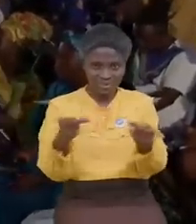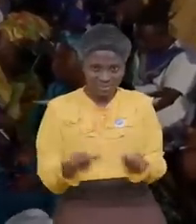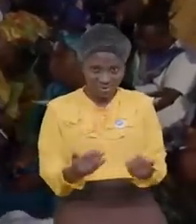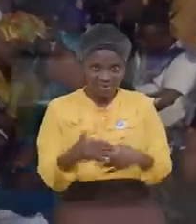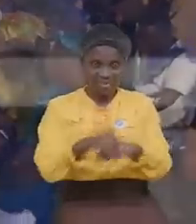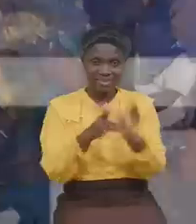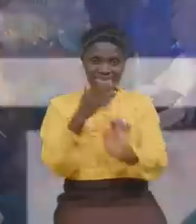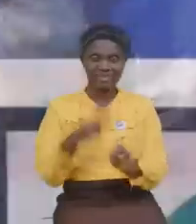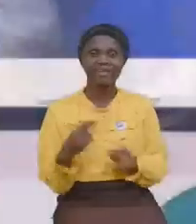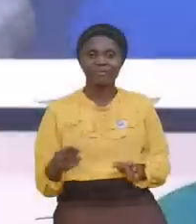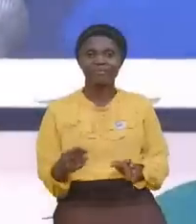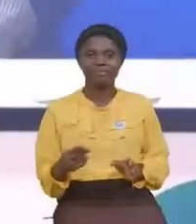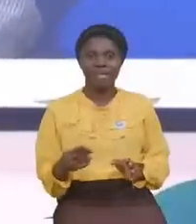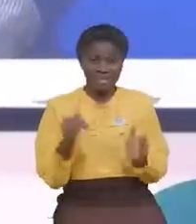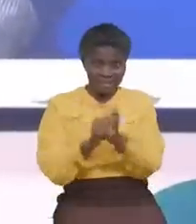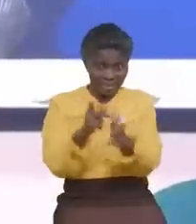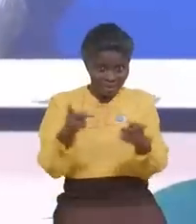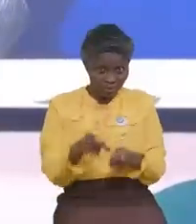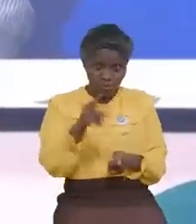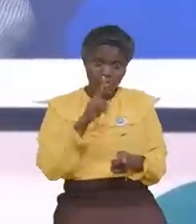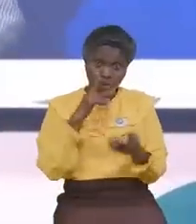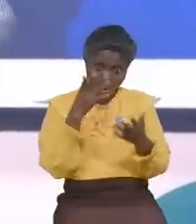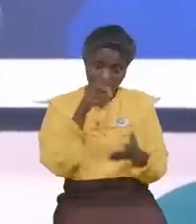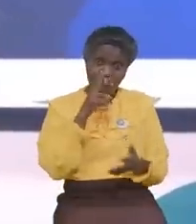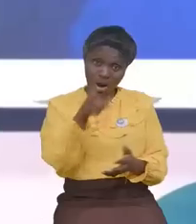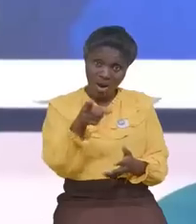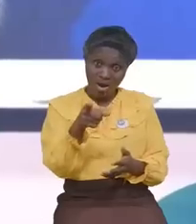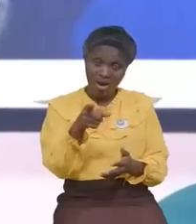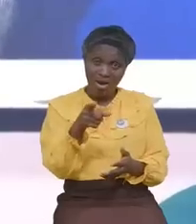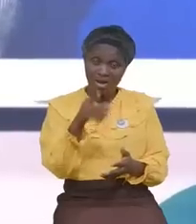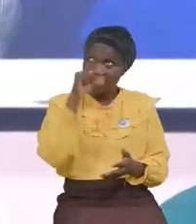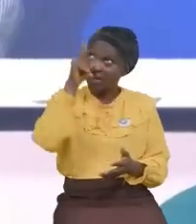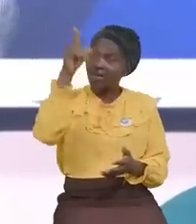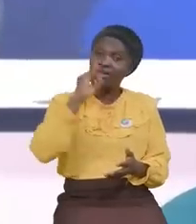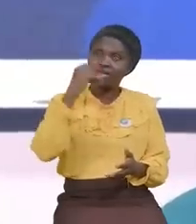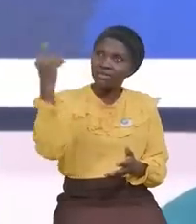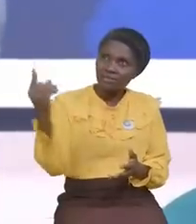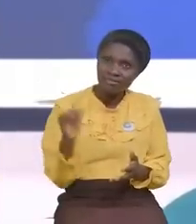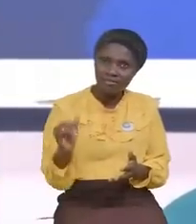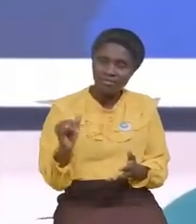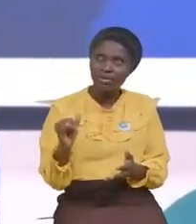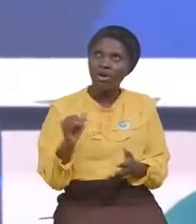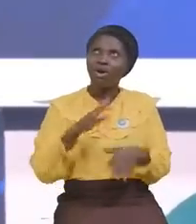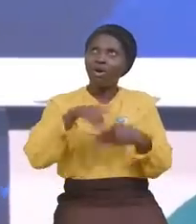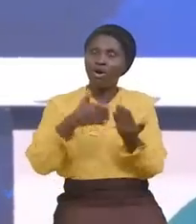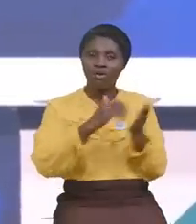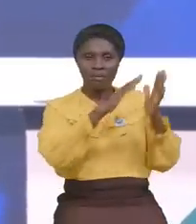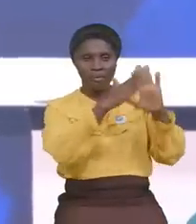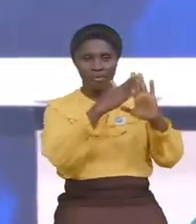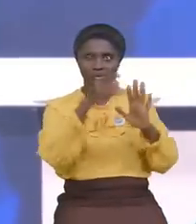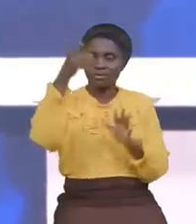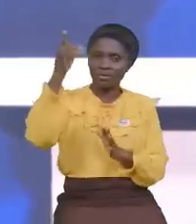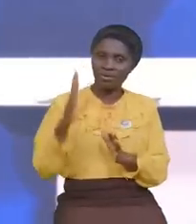Exactly where you are is eternal, is omnipresent, is omniscient, and